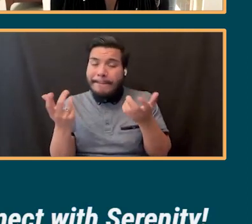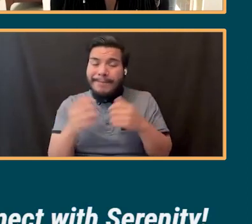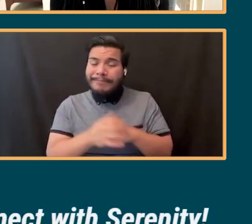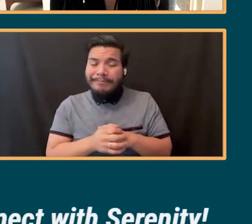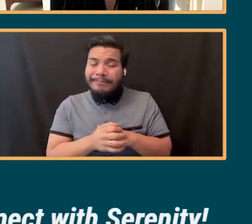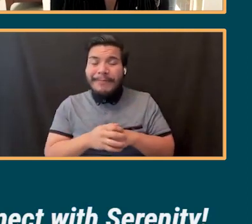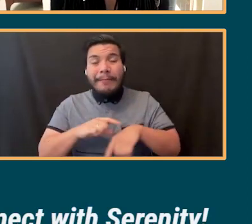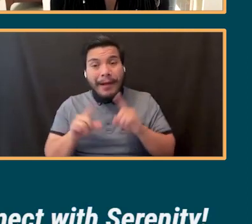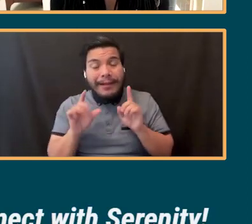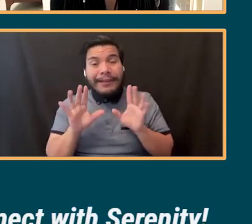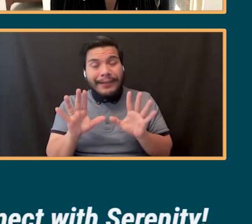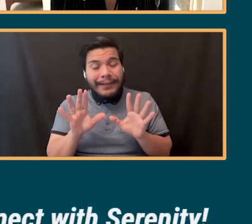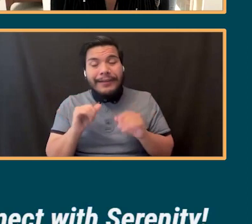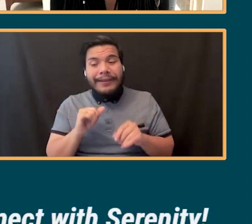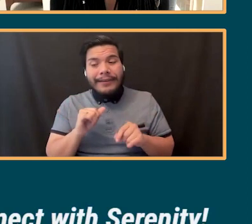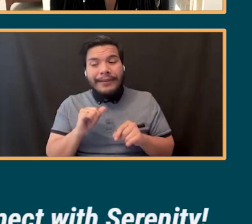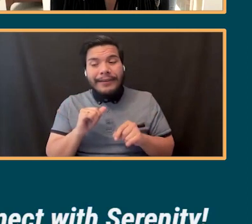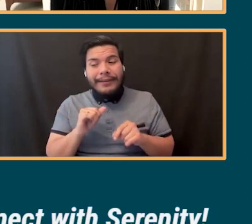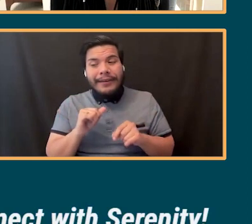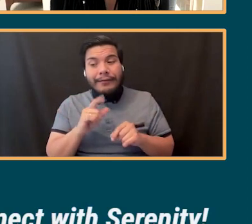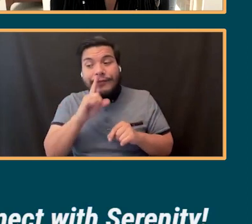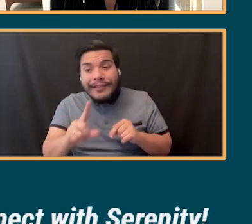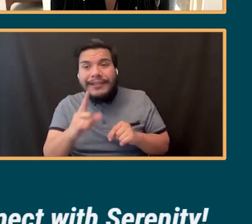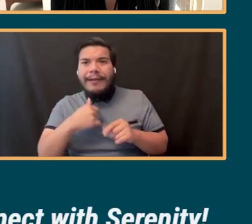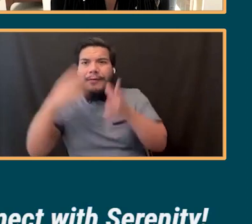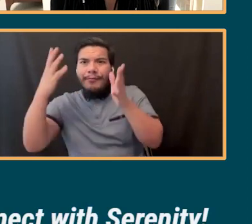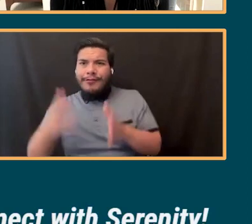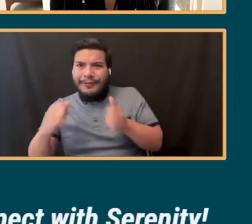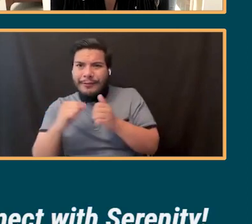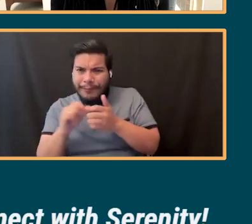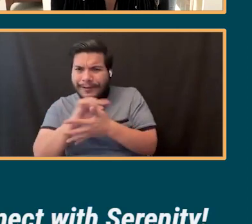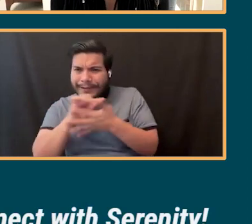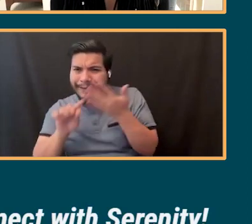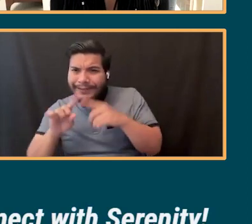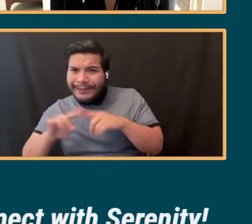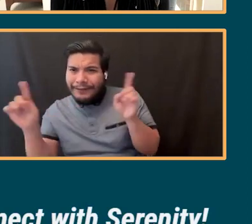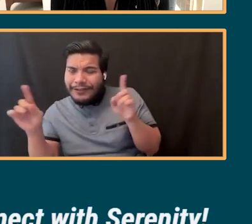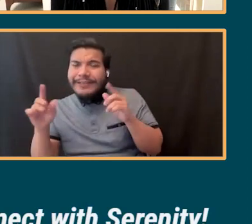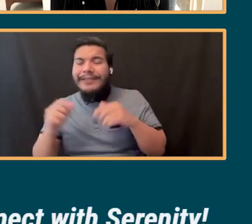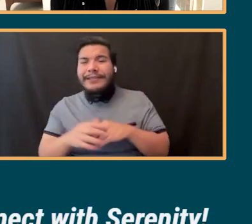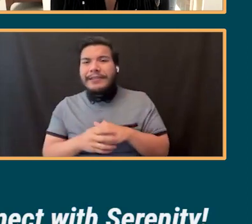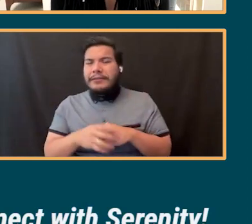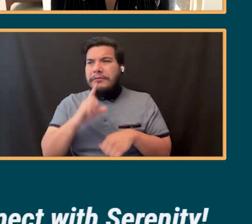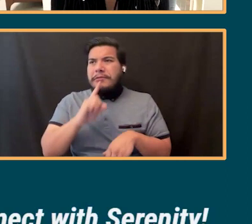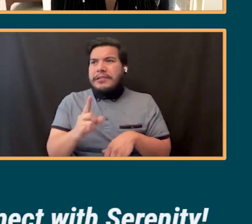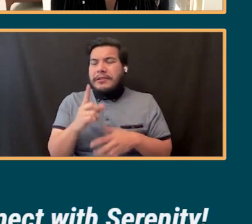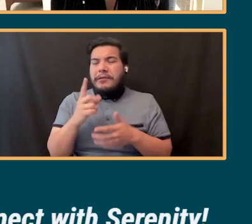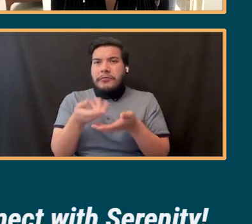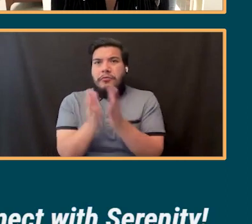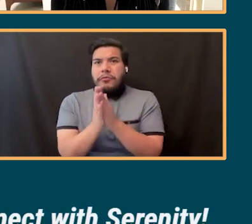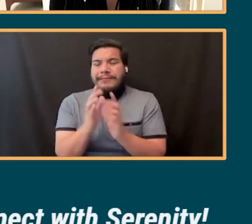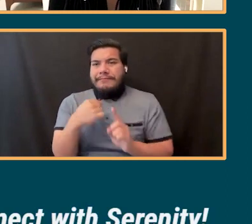but that I'm a person with differences, and that it's okay for me to ask for